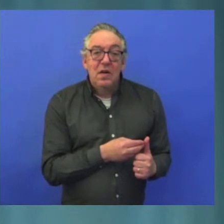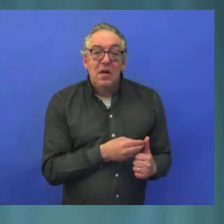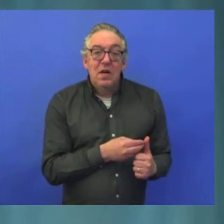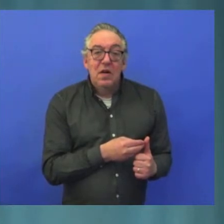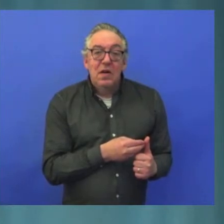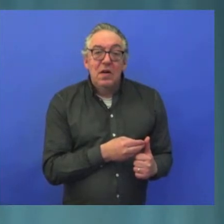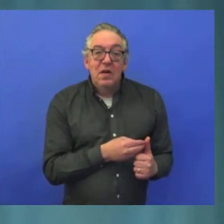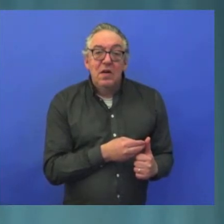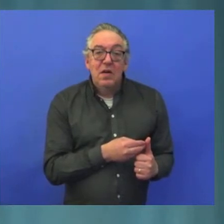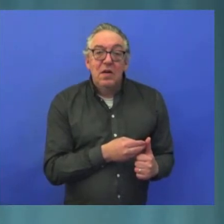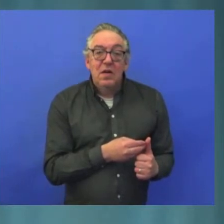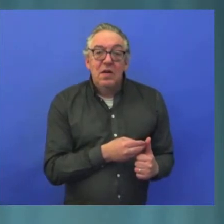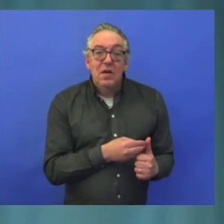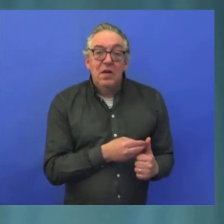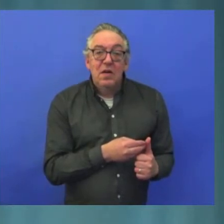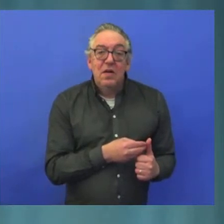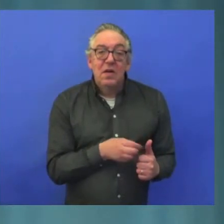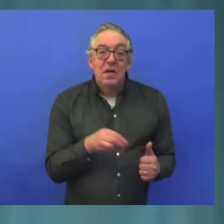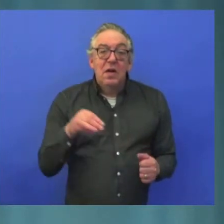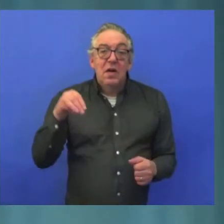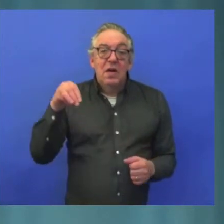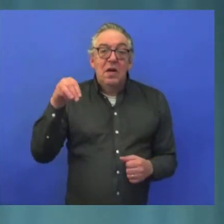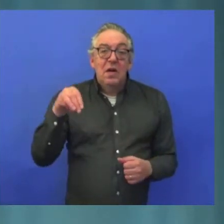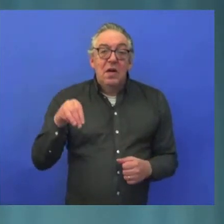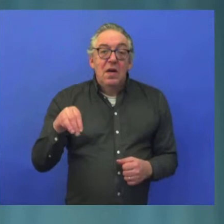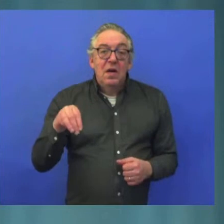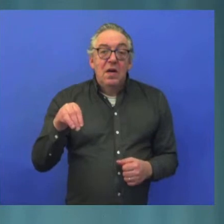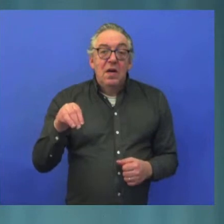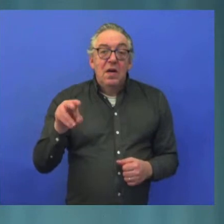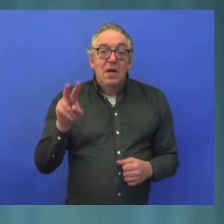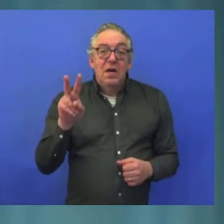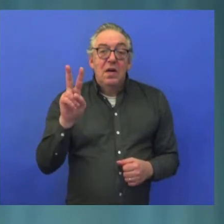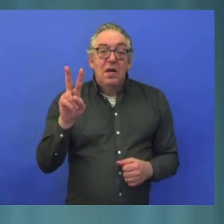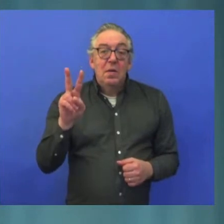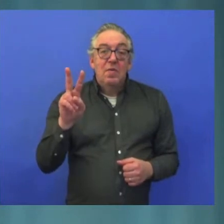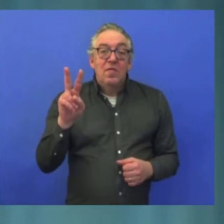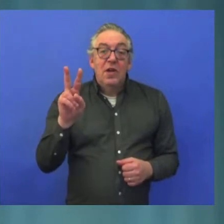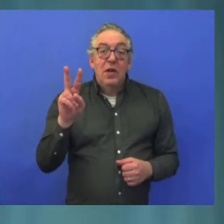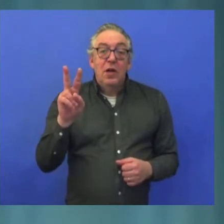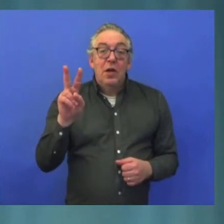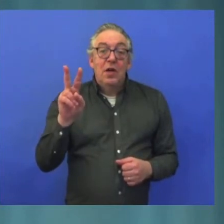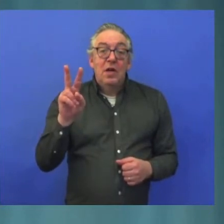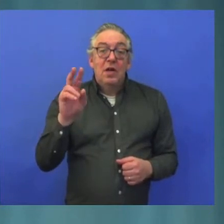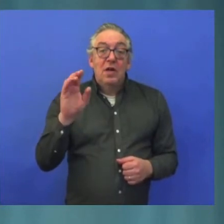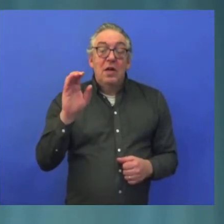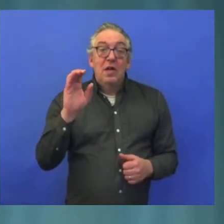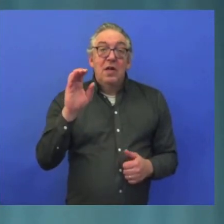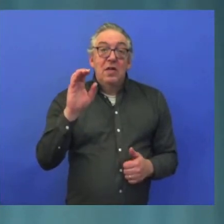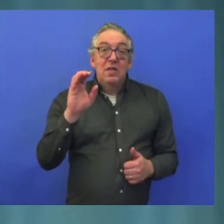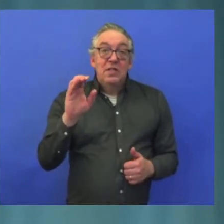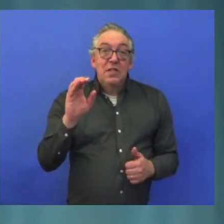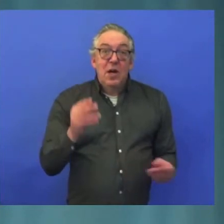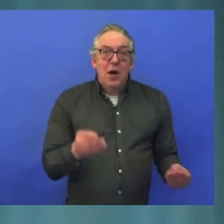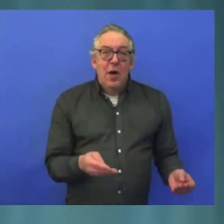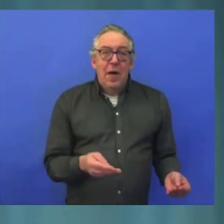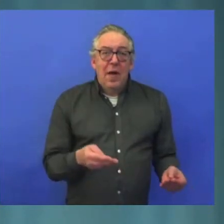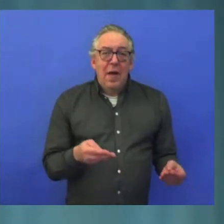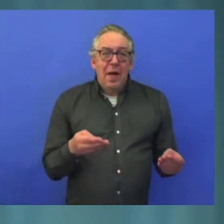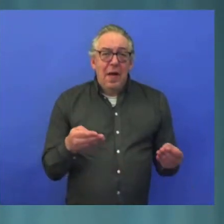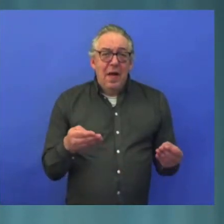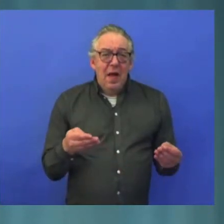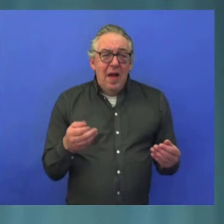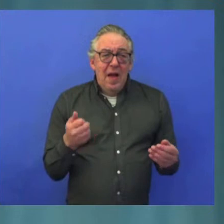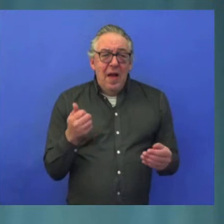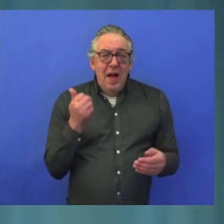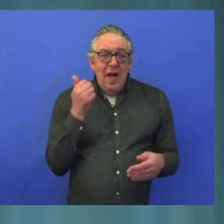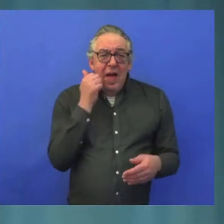6 days a person with disability to an entrepreneur. And when you hear the stories of